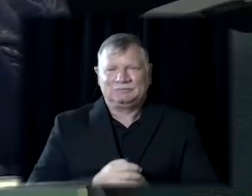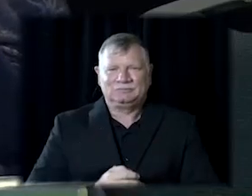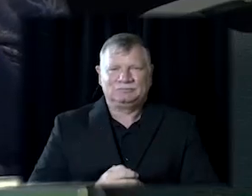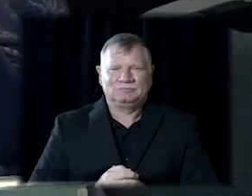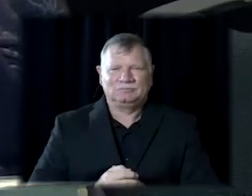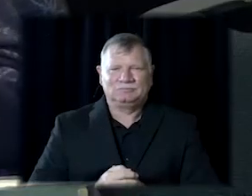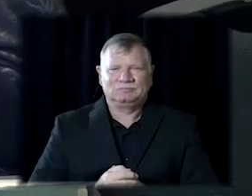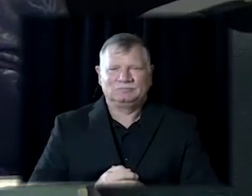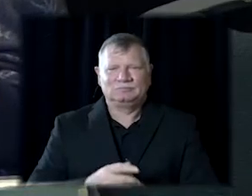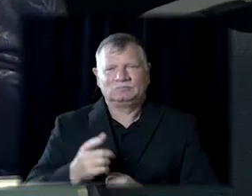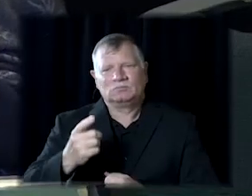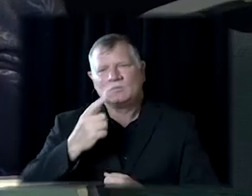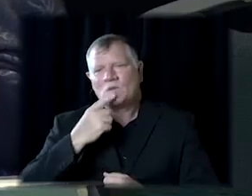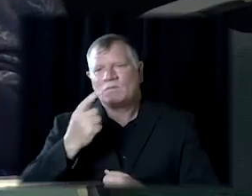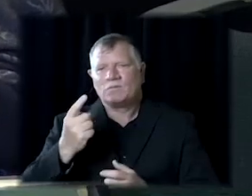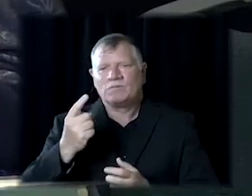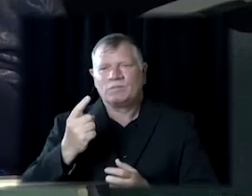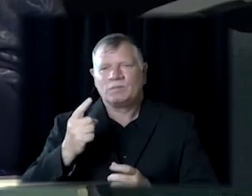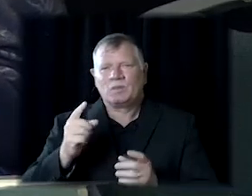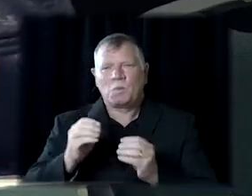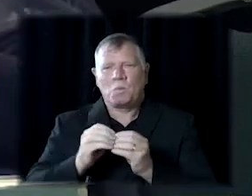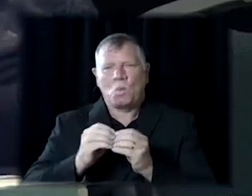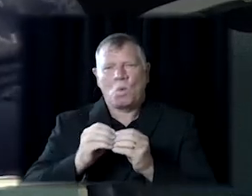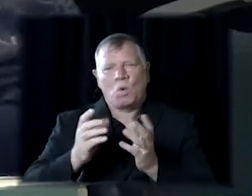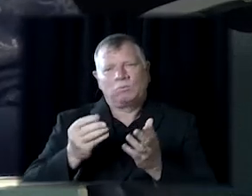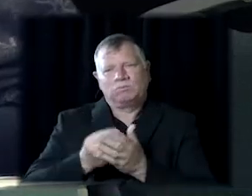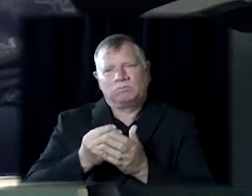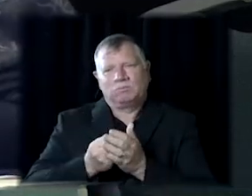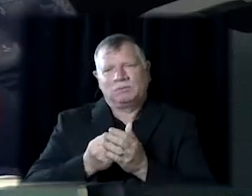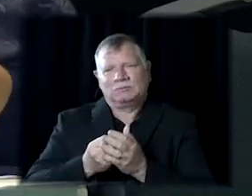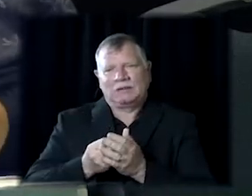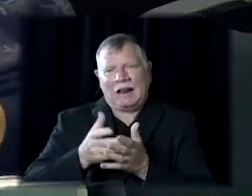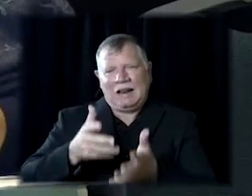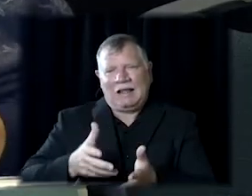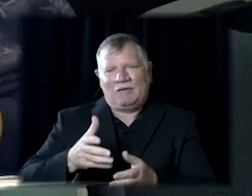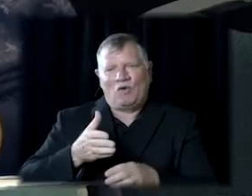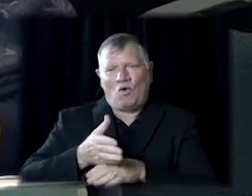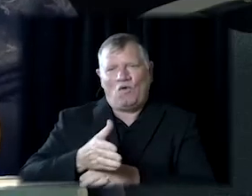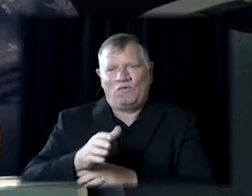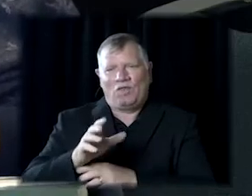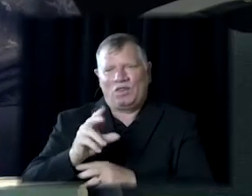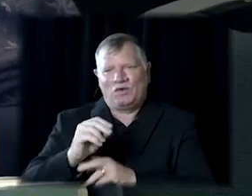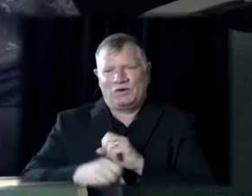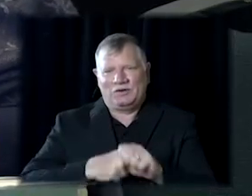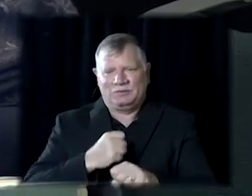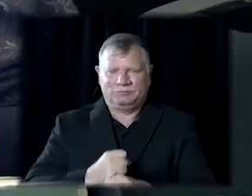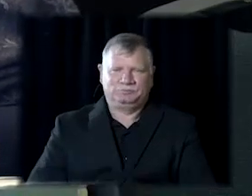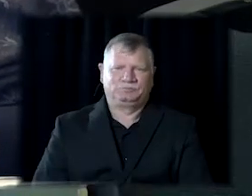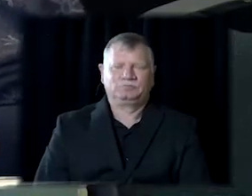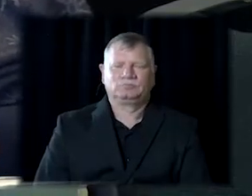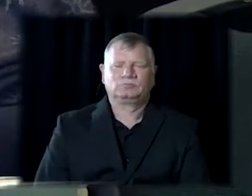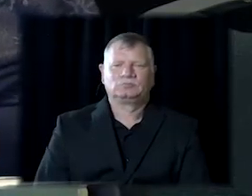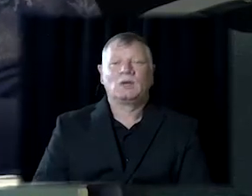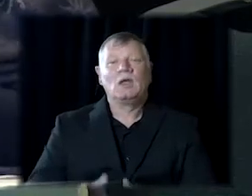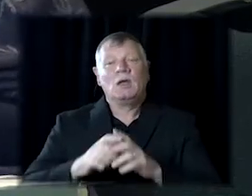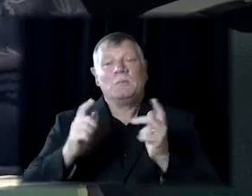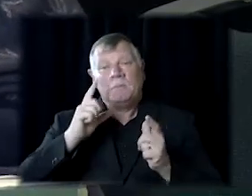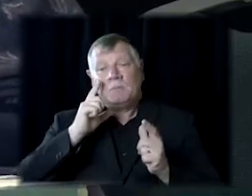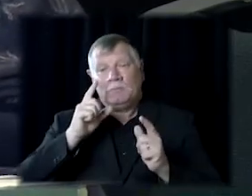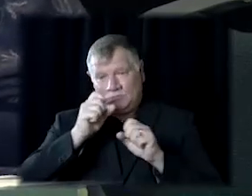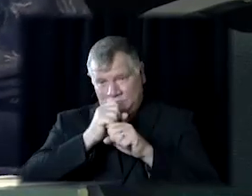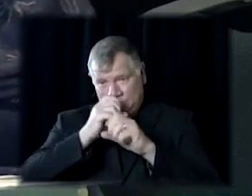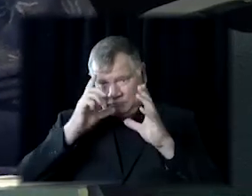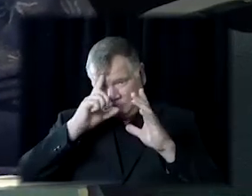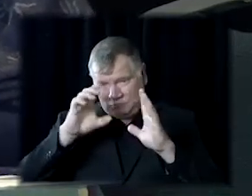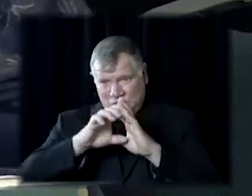it a greater surplus over the 30 years. The third big picture that I would mention is that, and I don't have